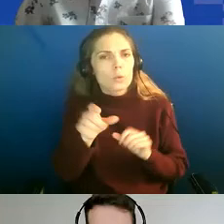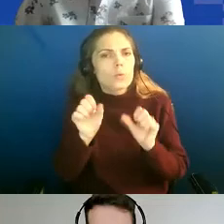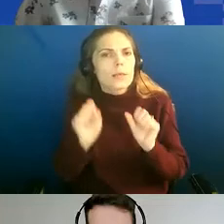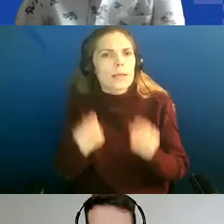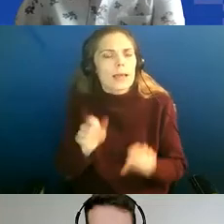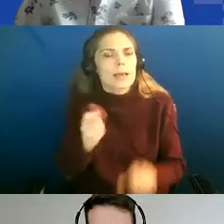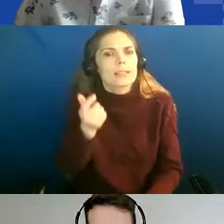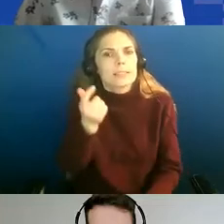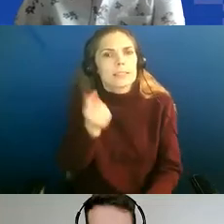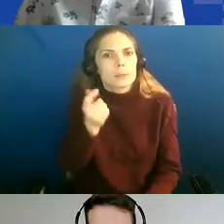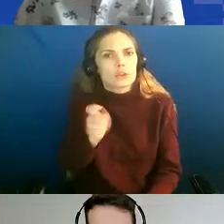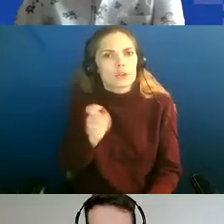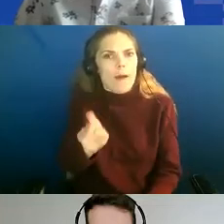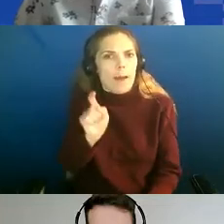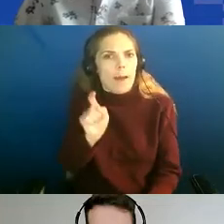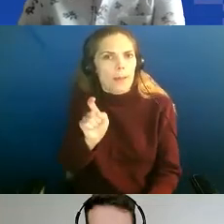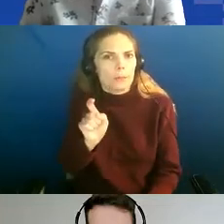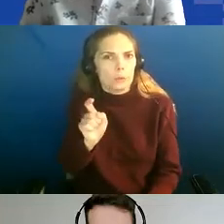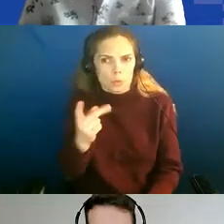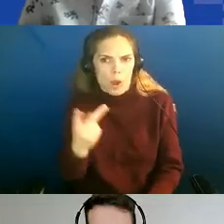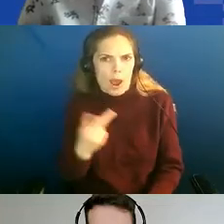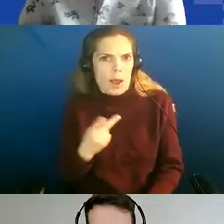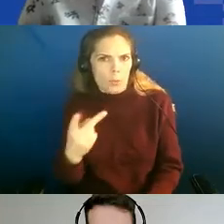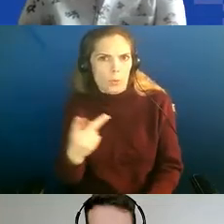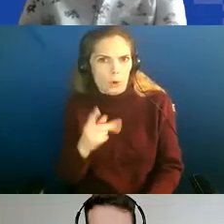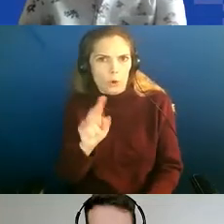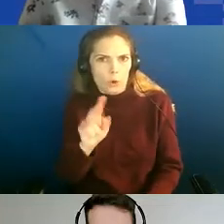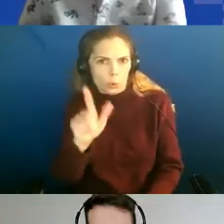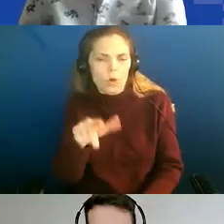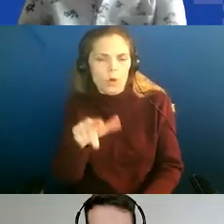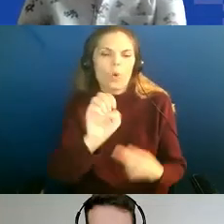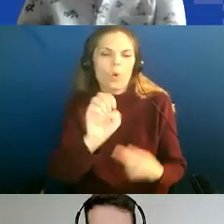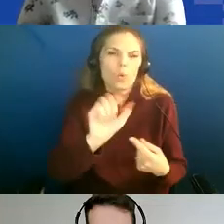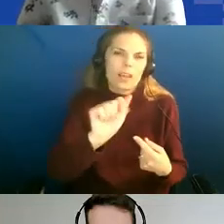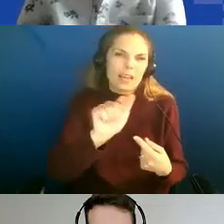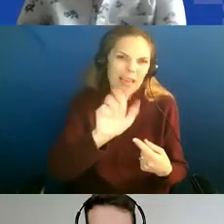our respective newsletters. The links are here.